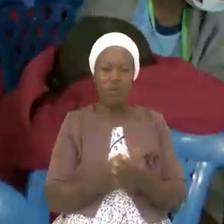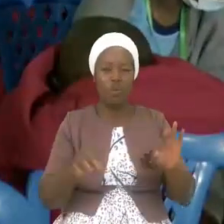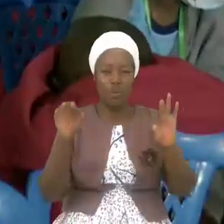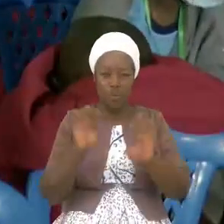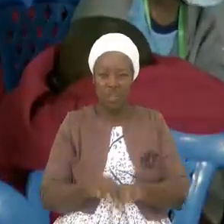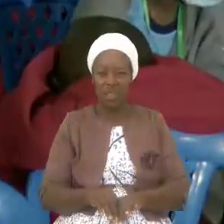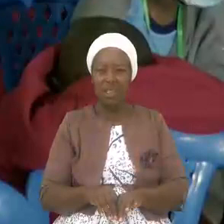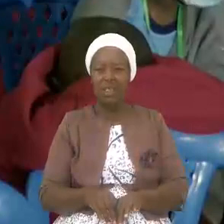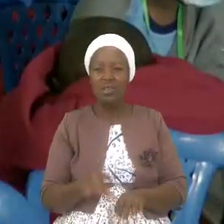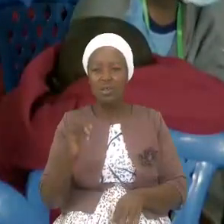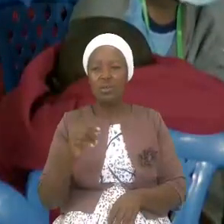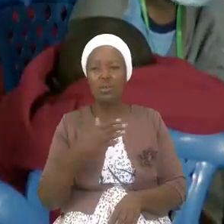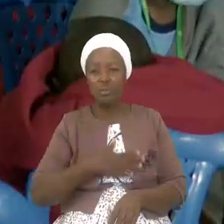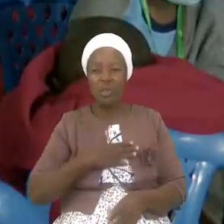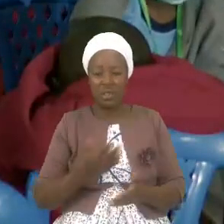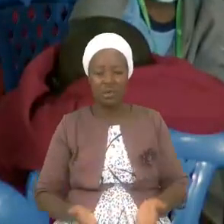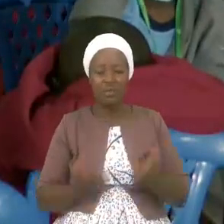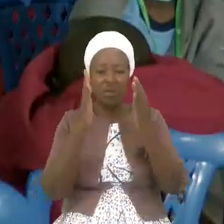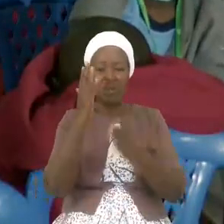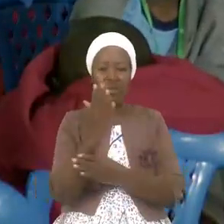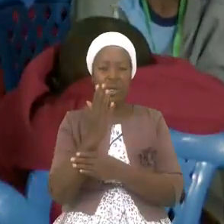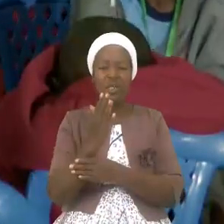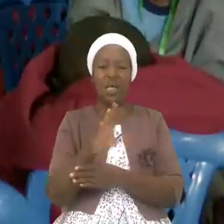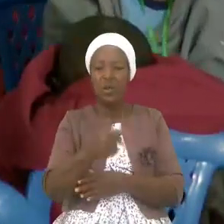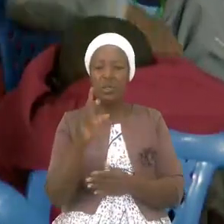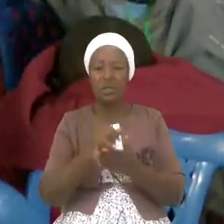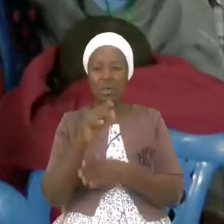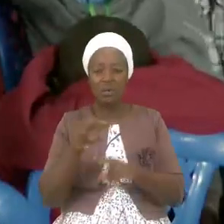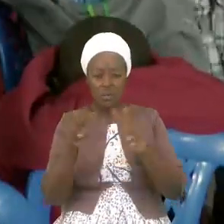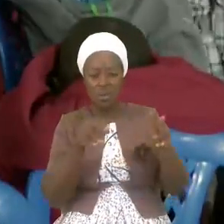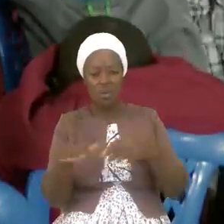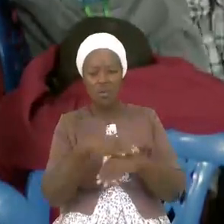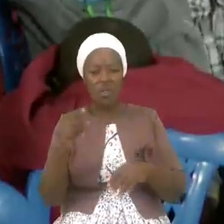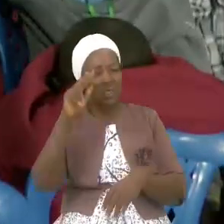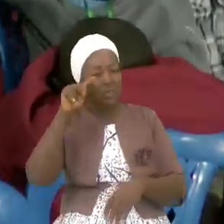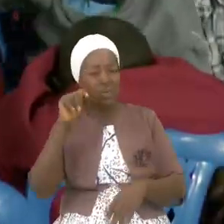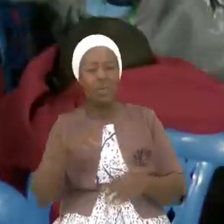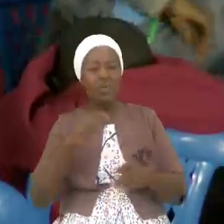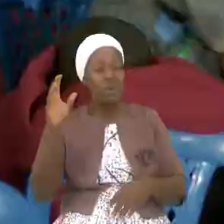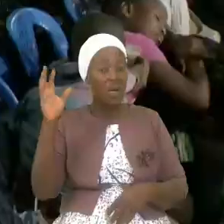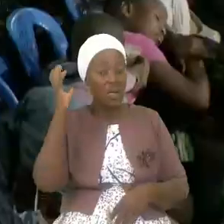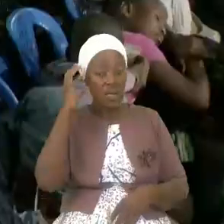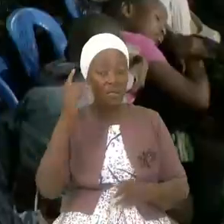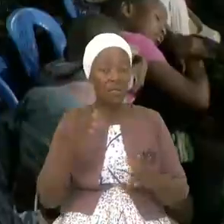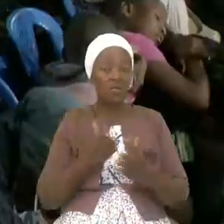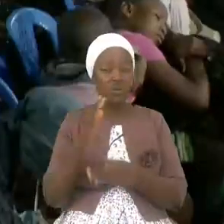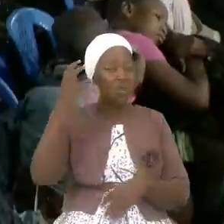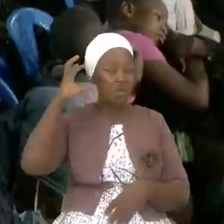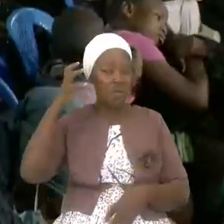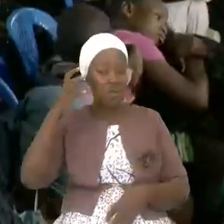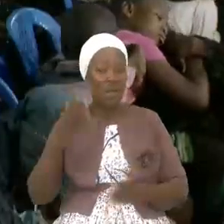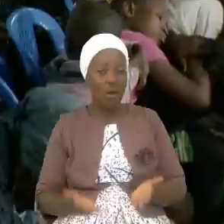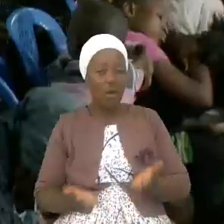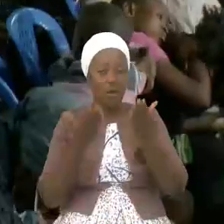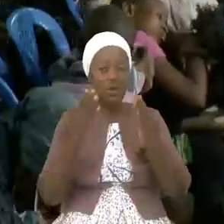watching over the television, you are listening to the radio, raise up that hand. He'll make you worthy. He'll make you worthy.